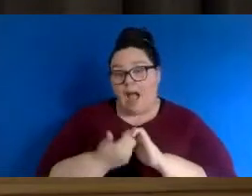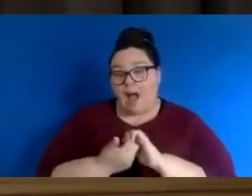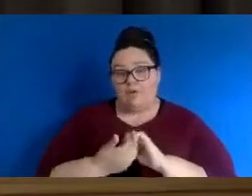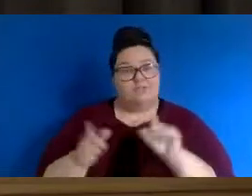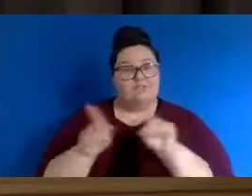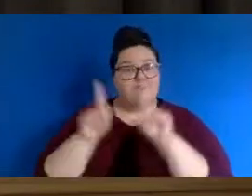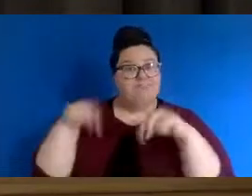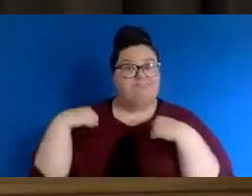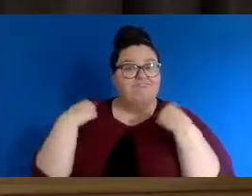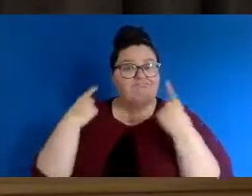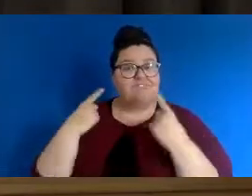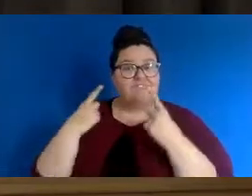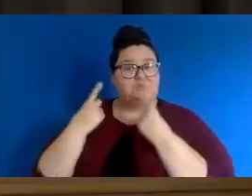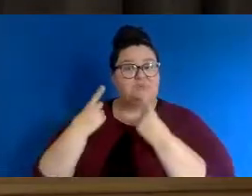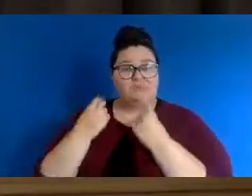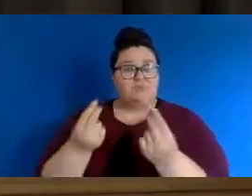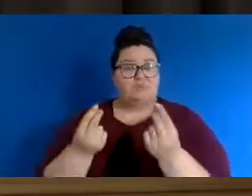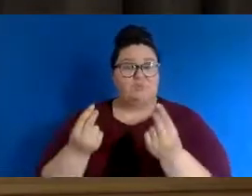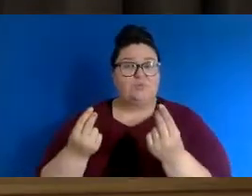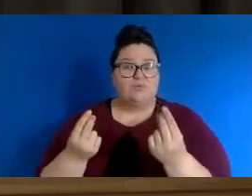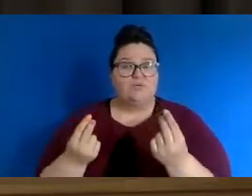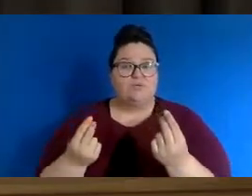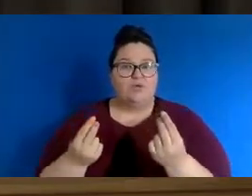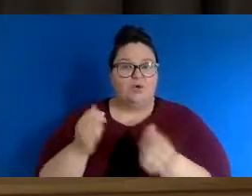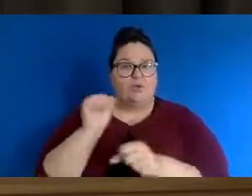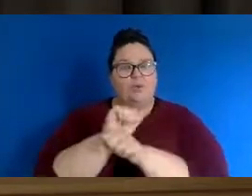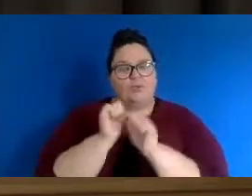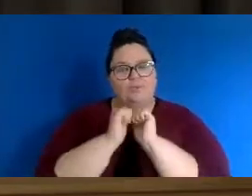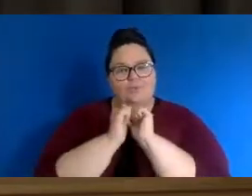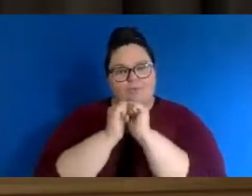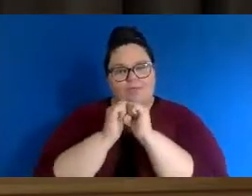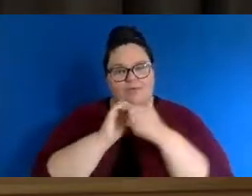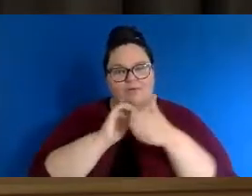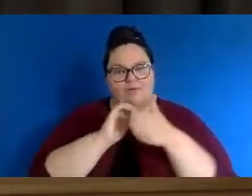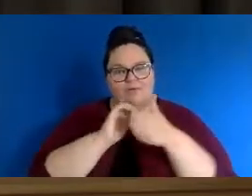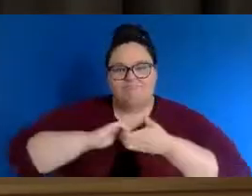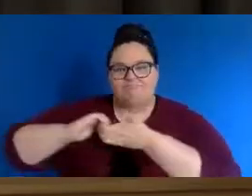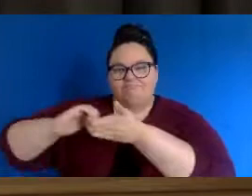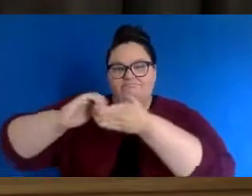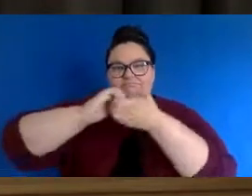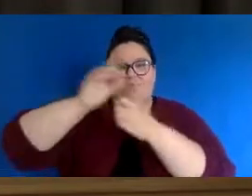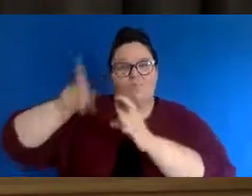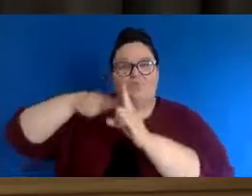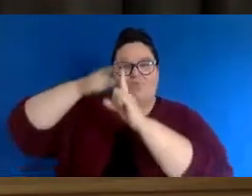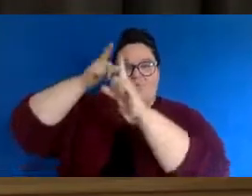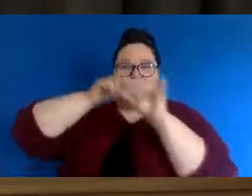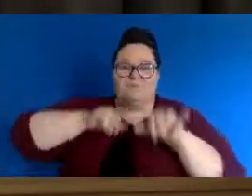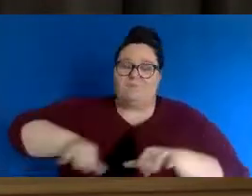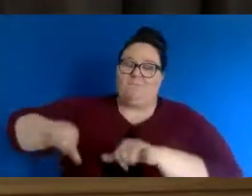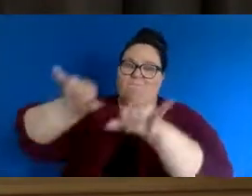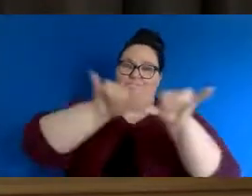we have throughout this pandemic, by working together toward a shared goal. Keep up the great work. Thank